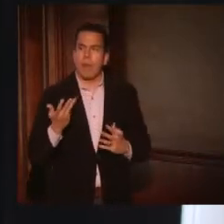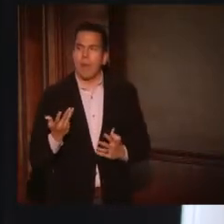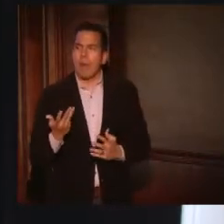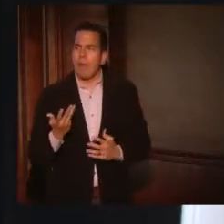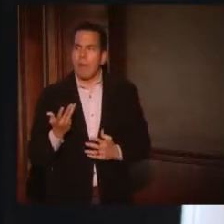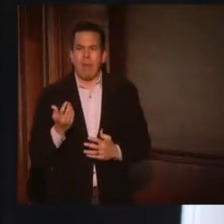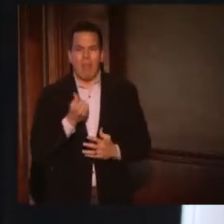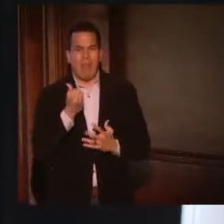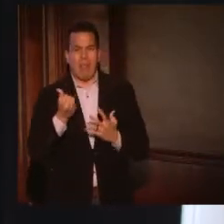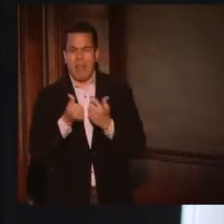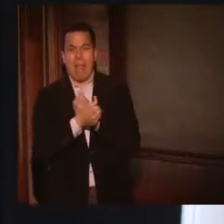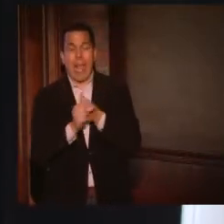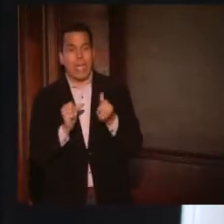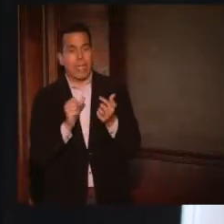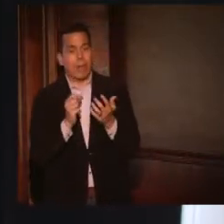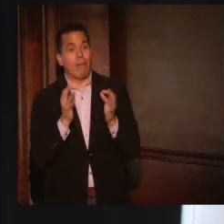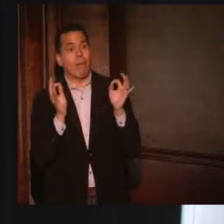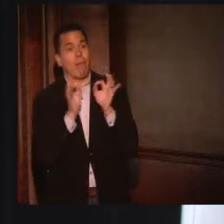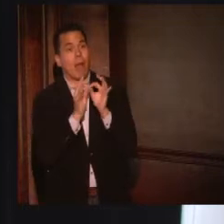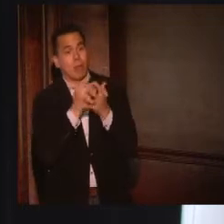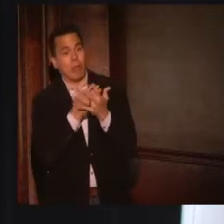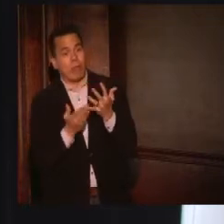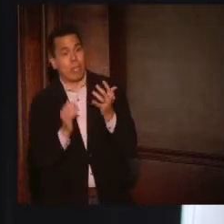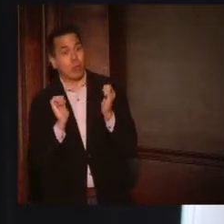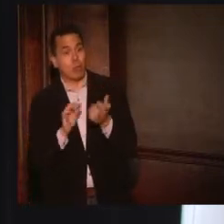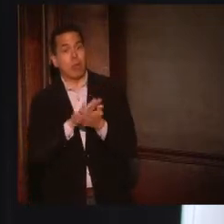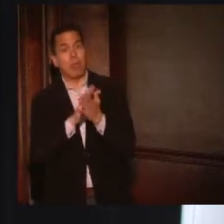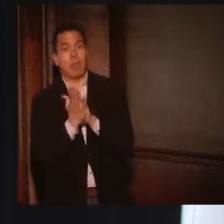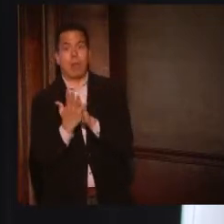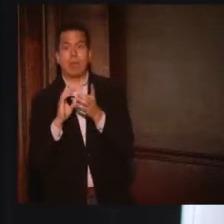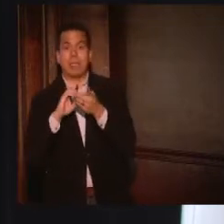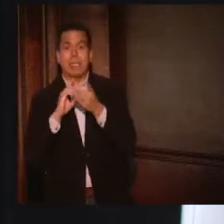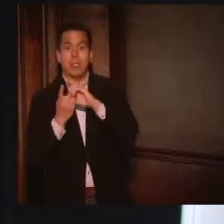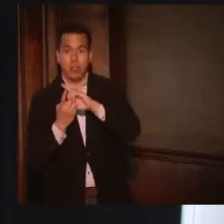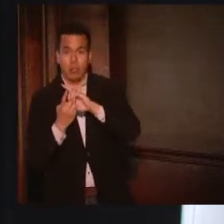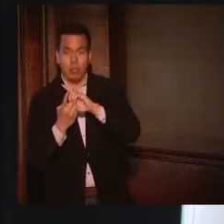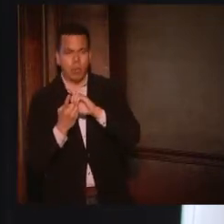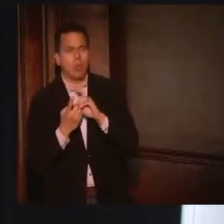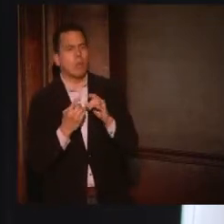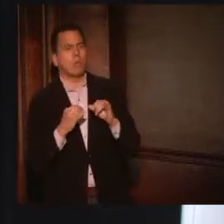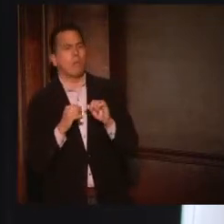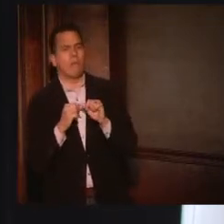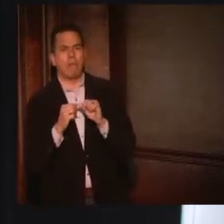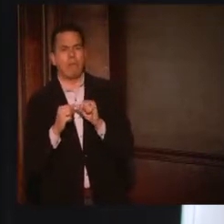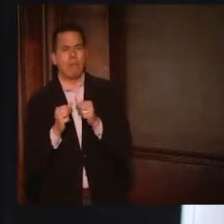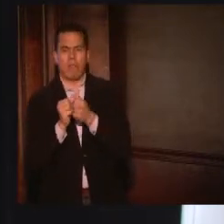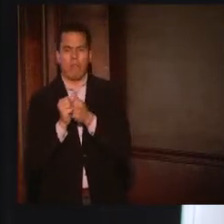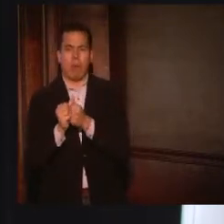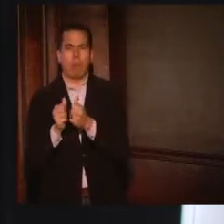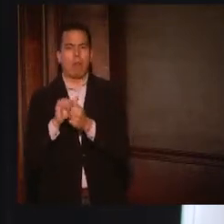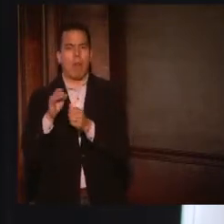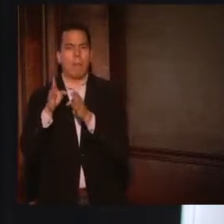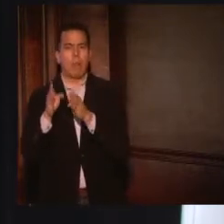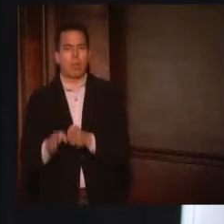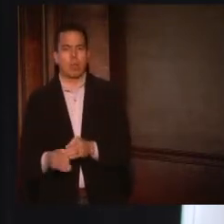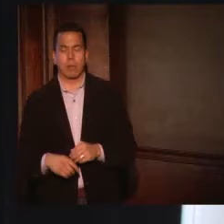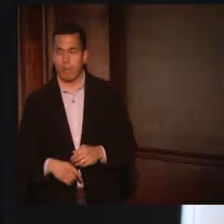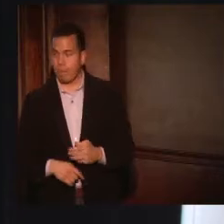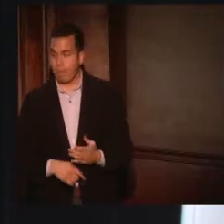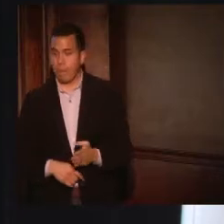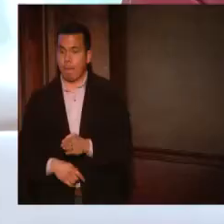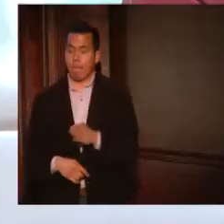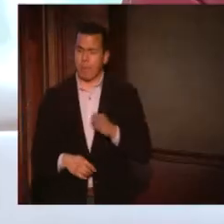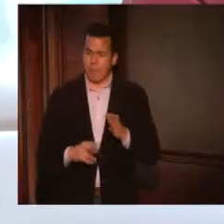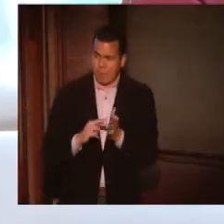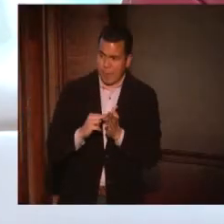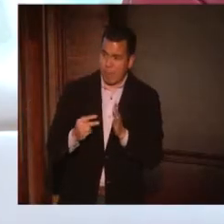anything that they had that it could be digitized stays with them. And I think that the value is extraordinary. So you're thinking of expanding